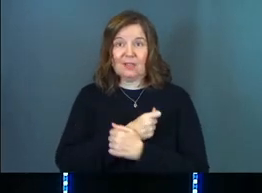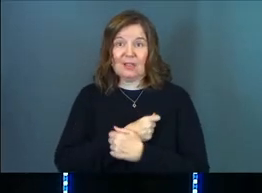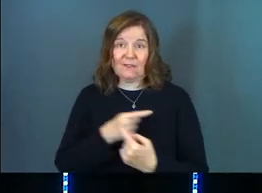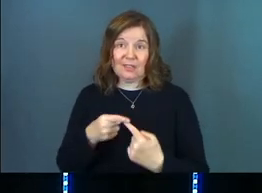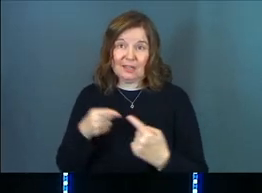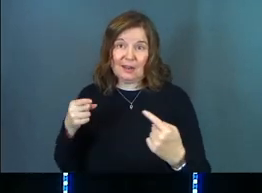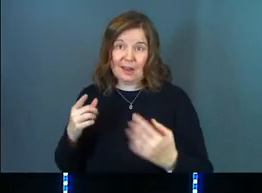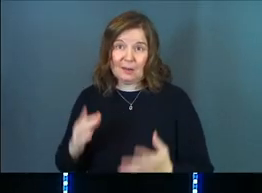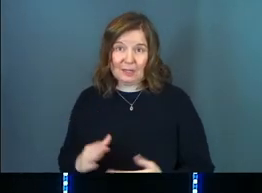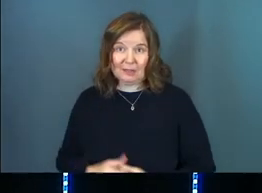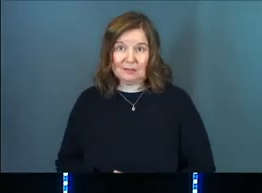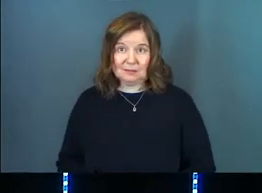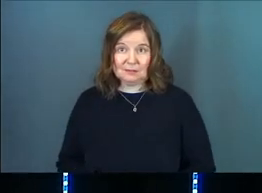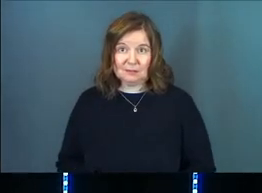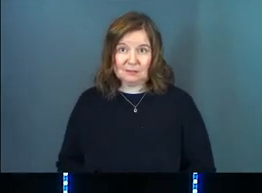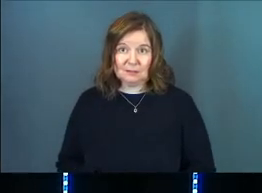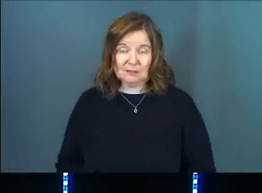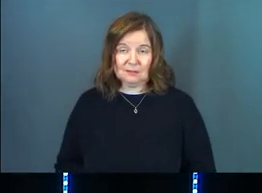an enemy.